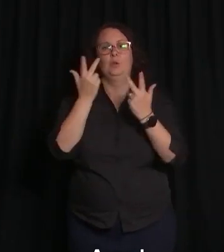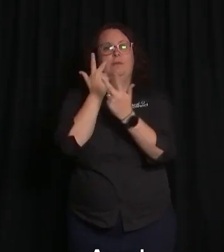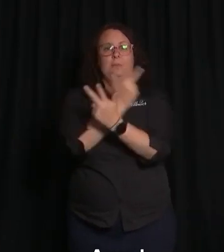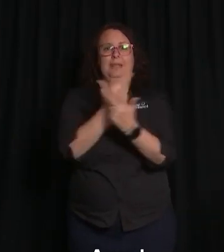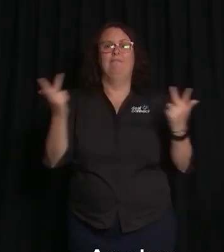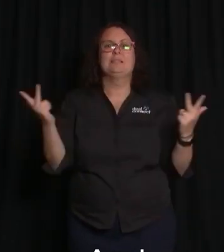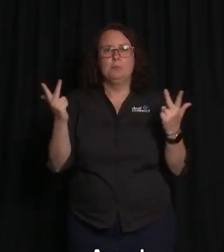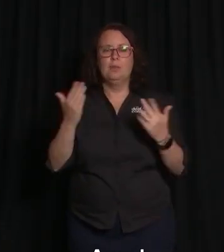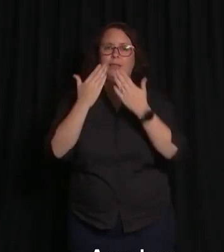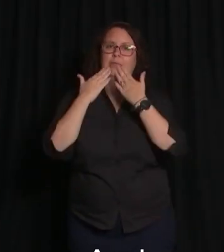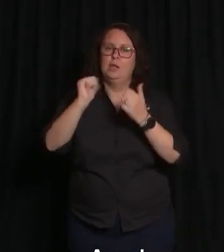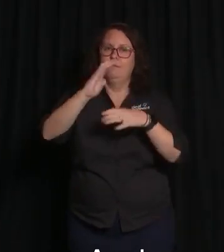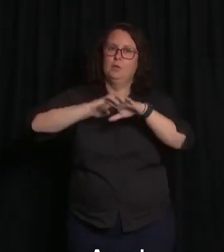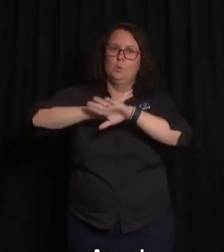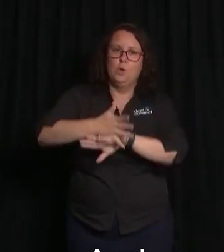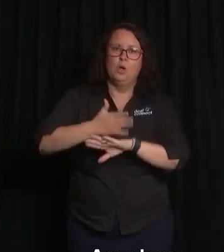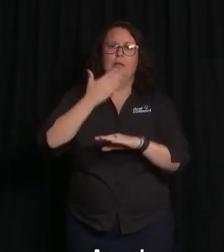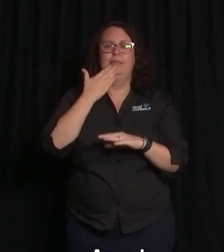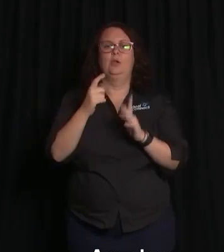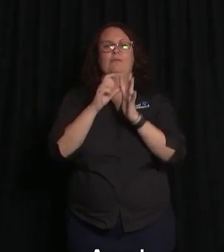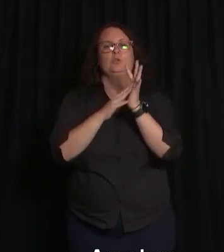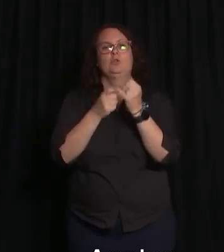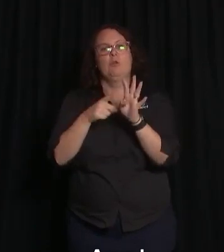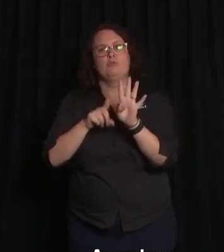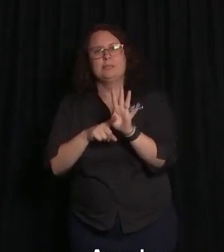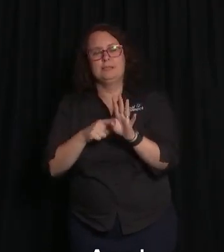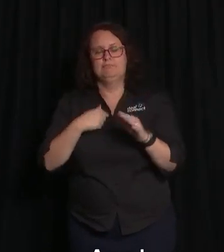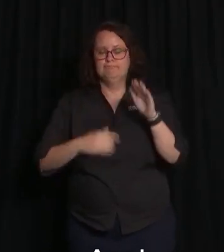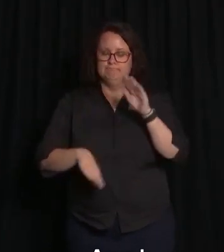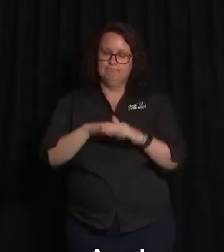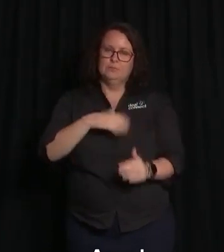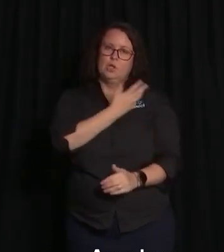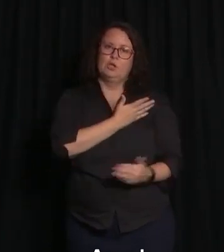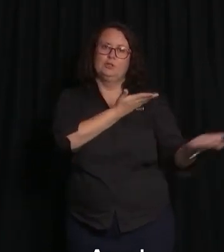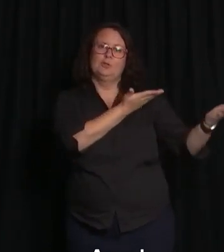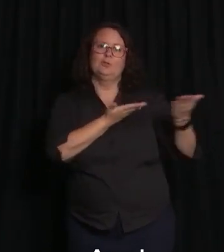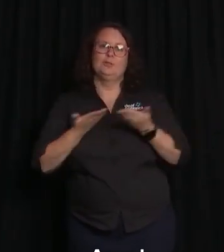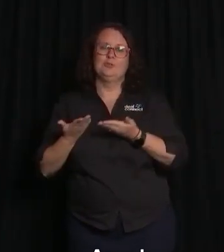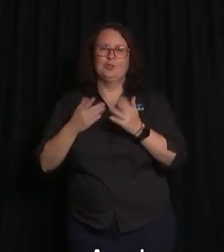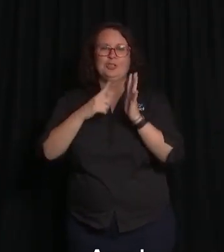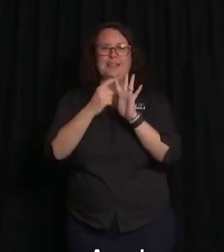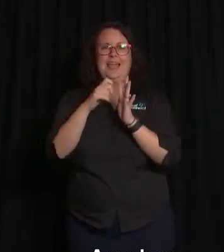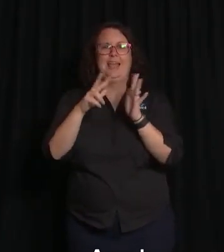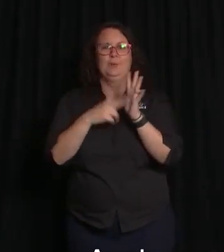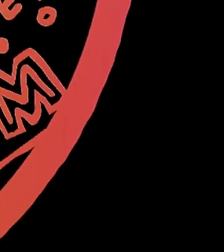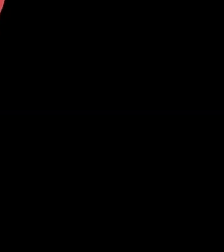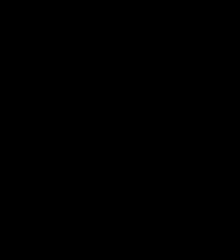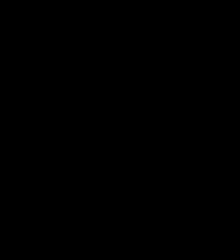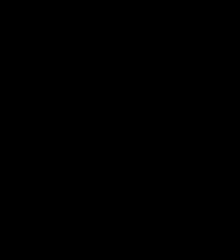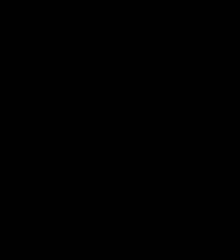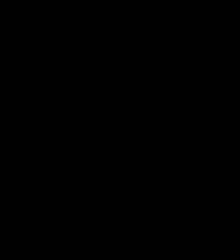rainbow community and to democracy. It is my absolute honour to introduce Edwin Cameron.